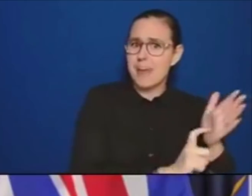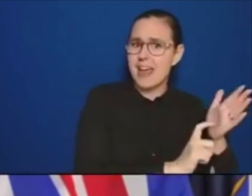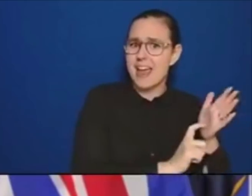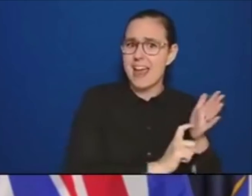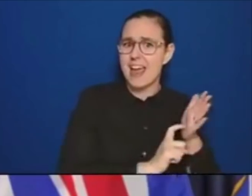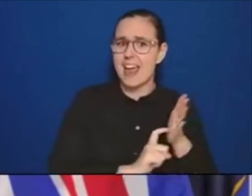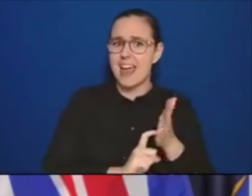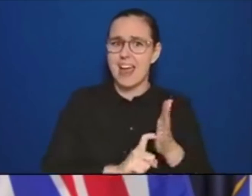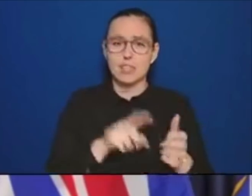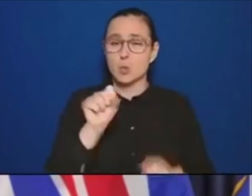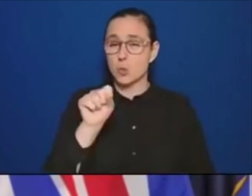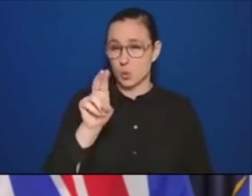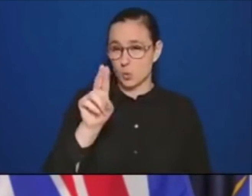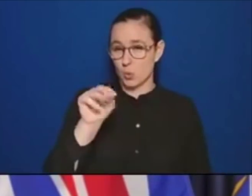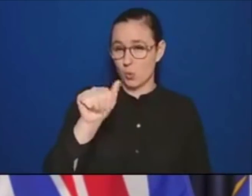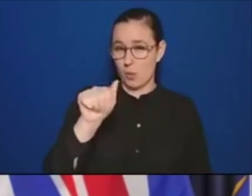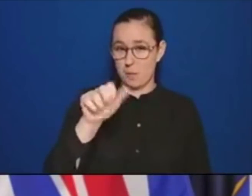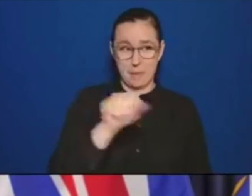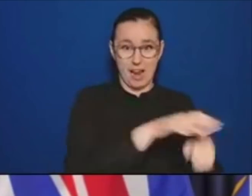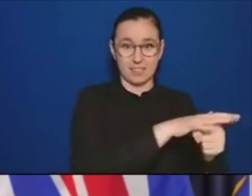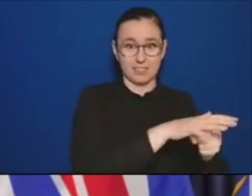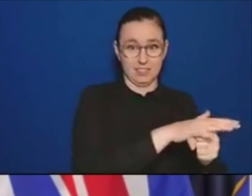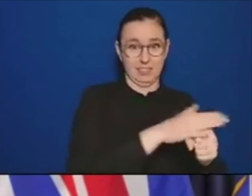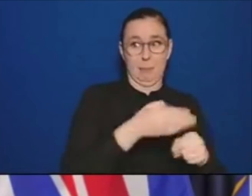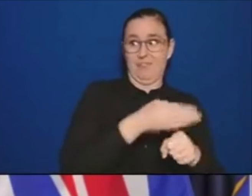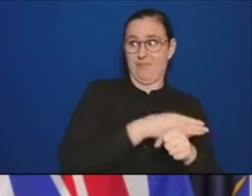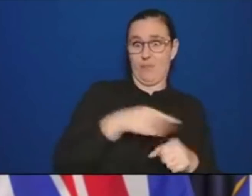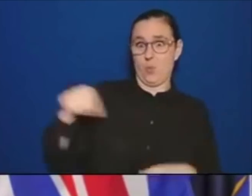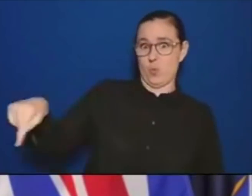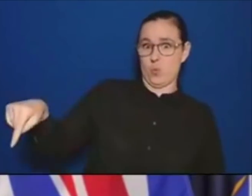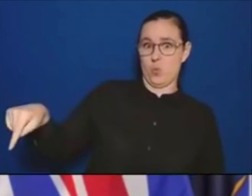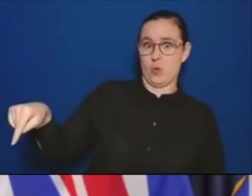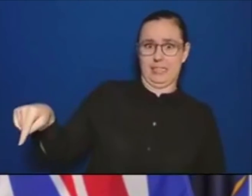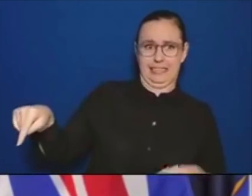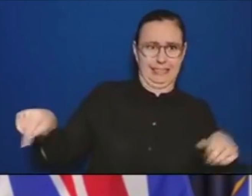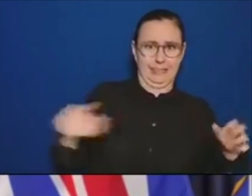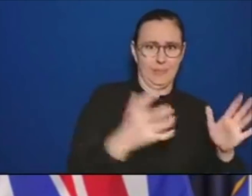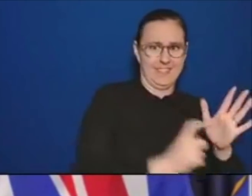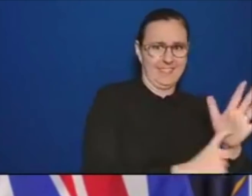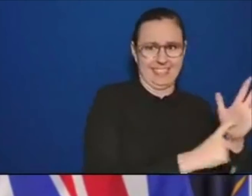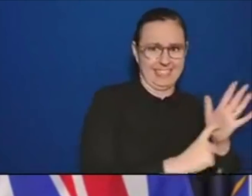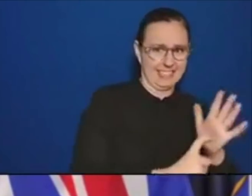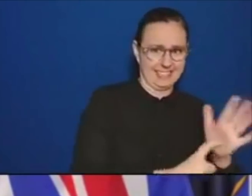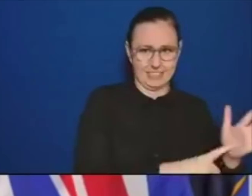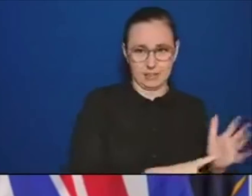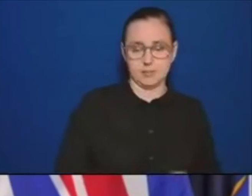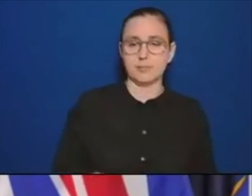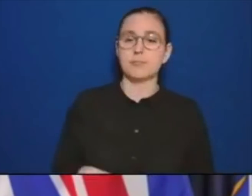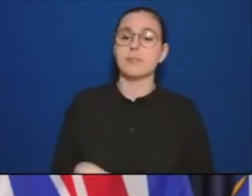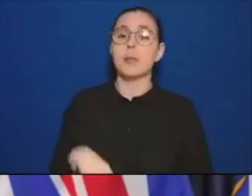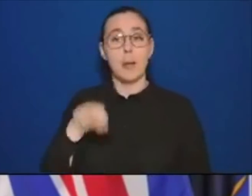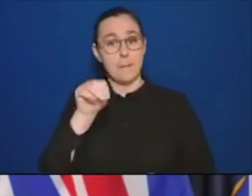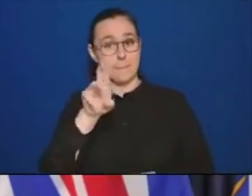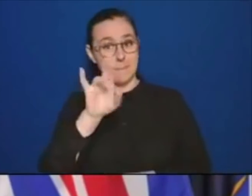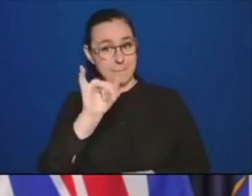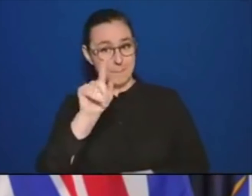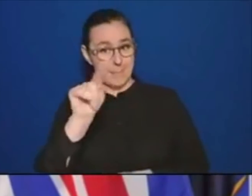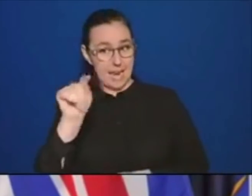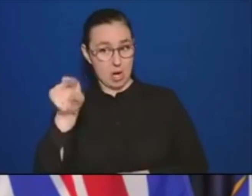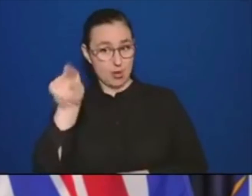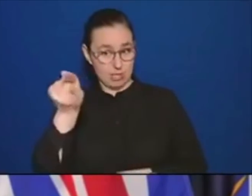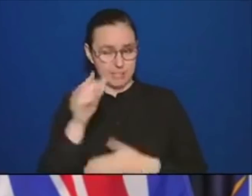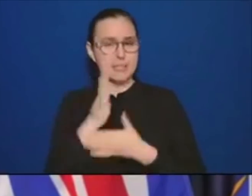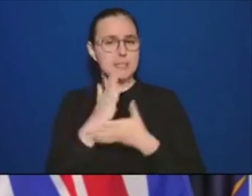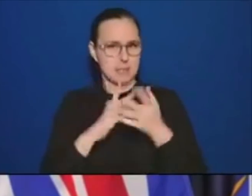this, some people are returning to their homes in Merritt, Princeton, and elsewhere. They're beginning the difficult work of dealing with the debris